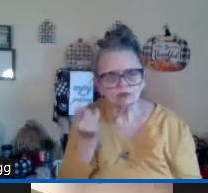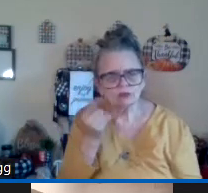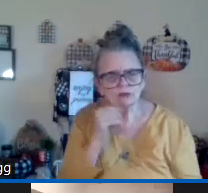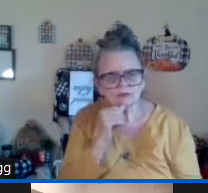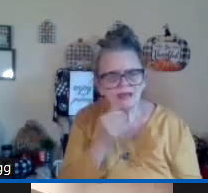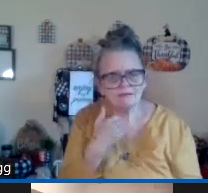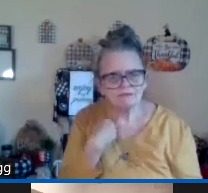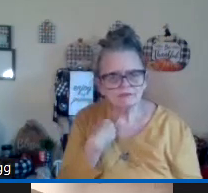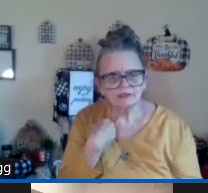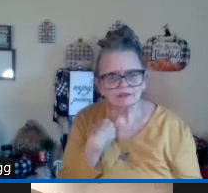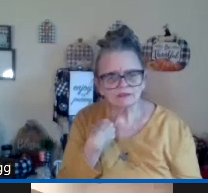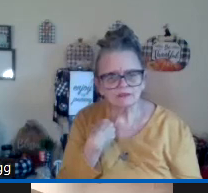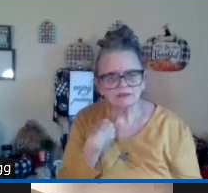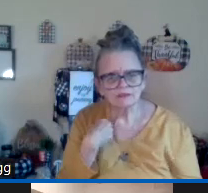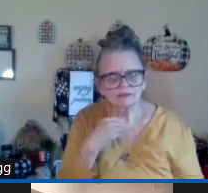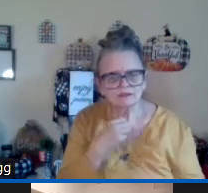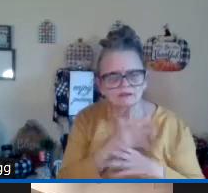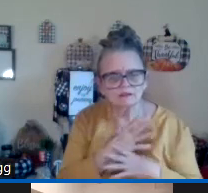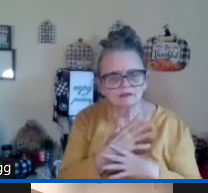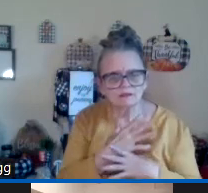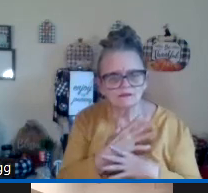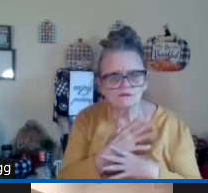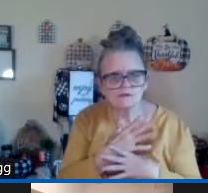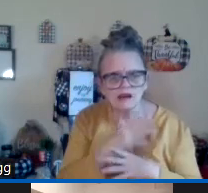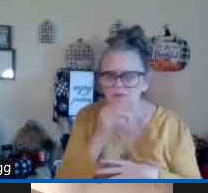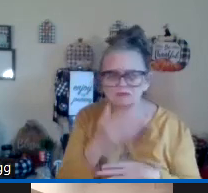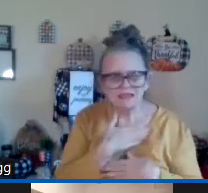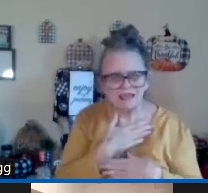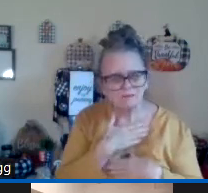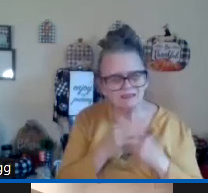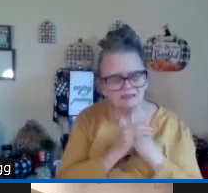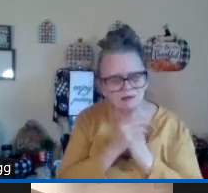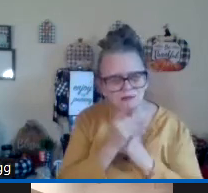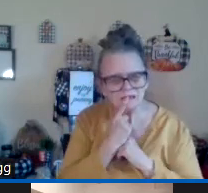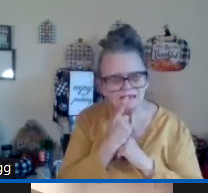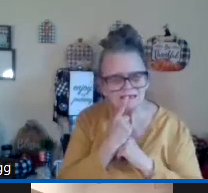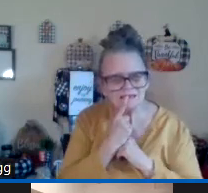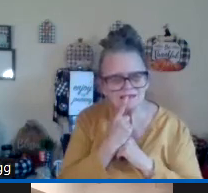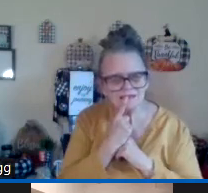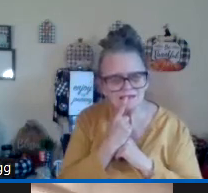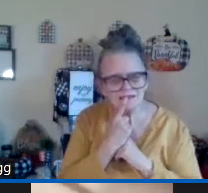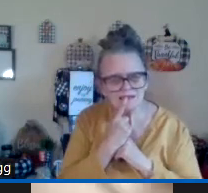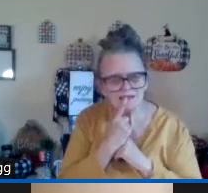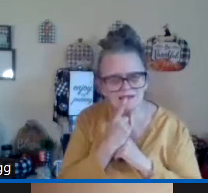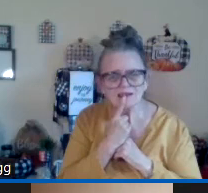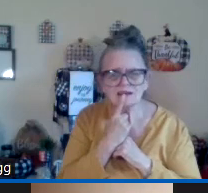If you don't have fear, I'm not happy. What?